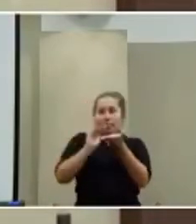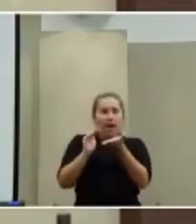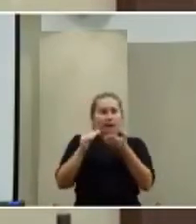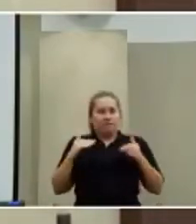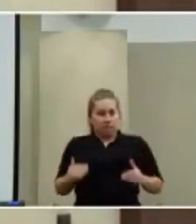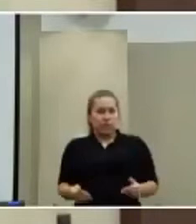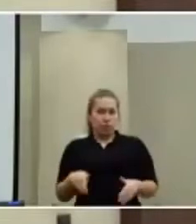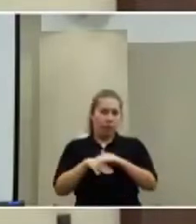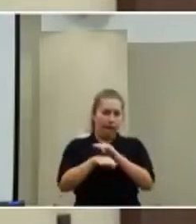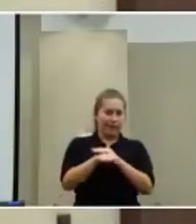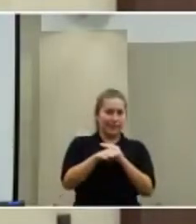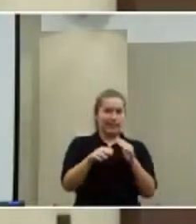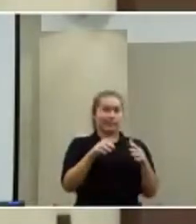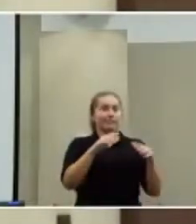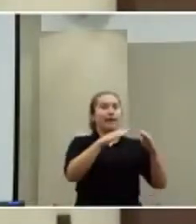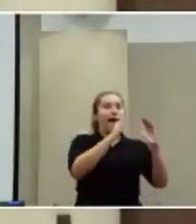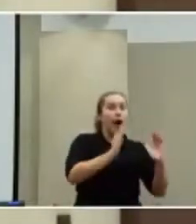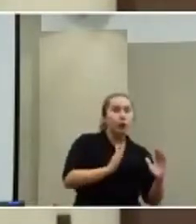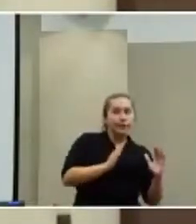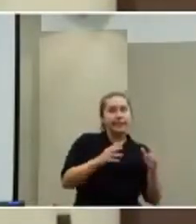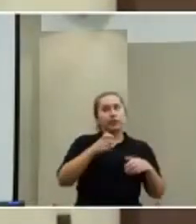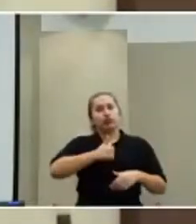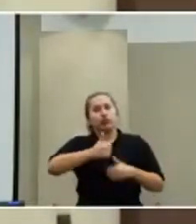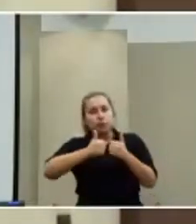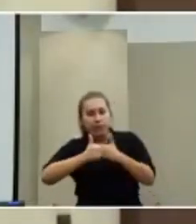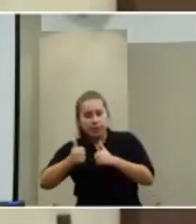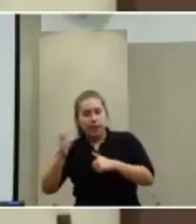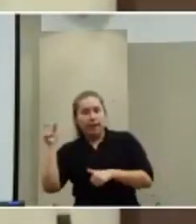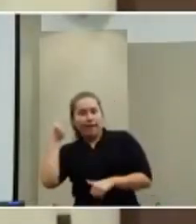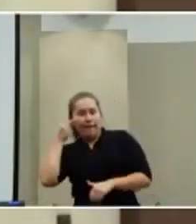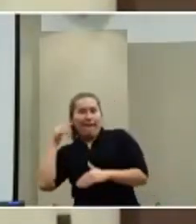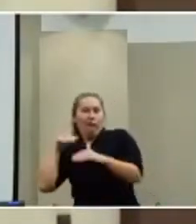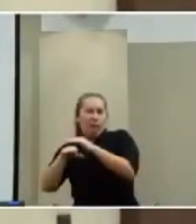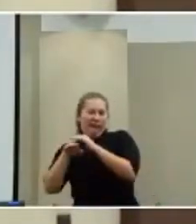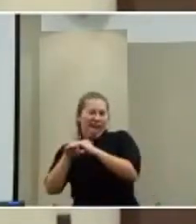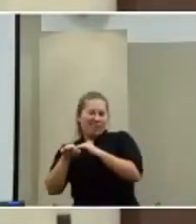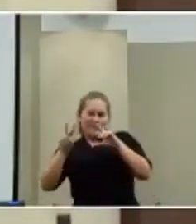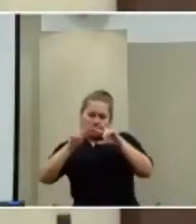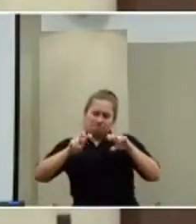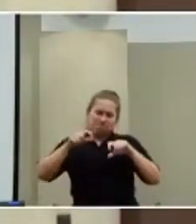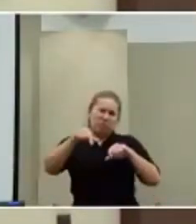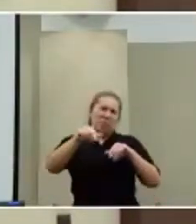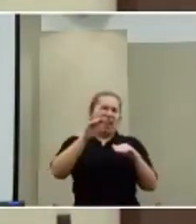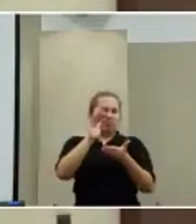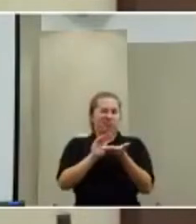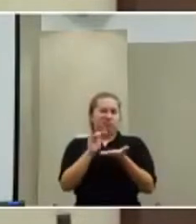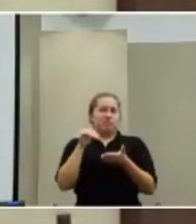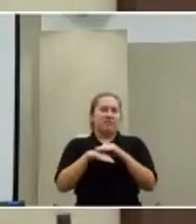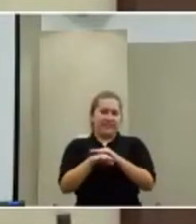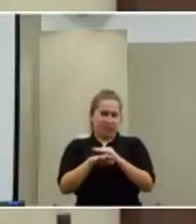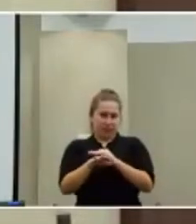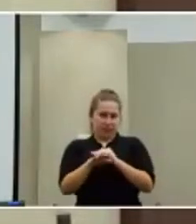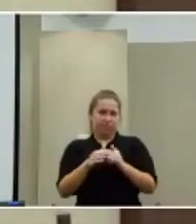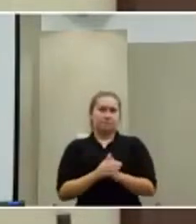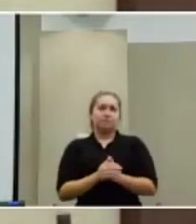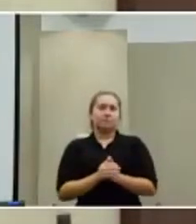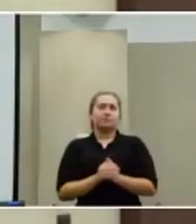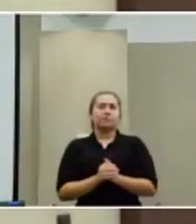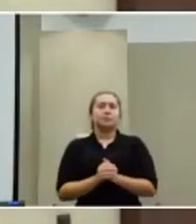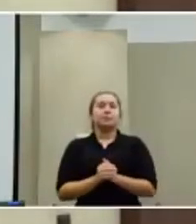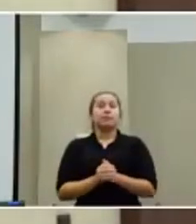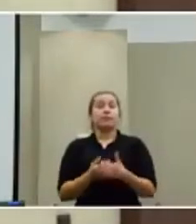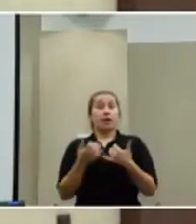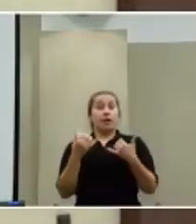areas such as housing, transportation, and government access or government programs and services. The state